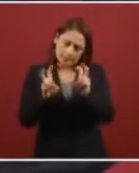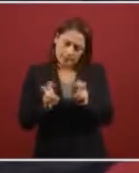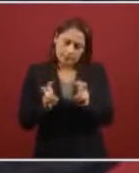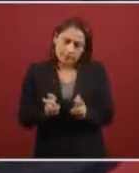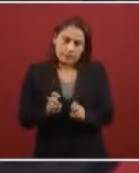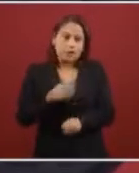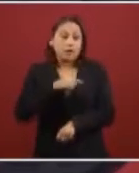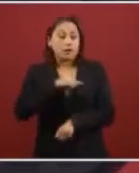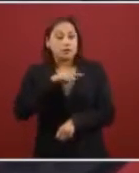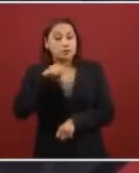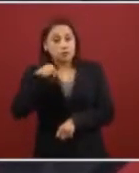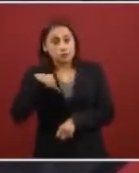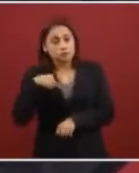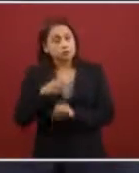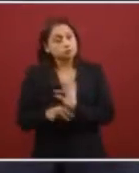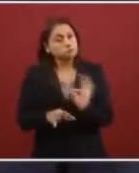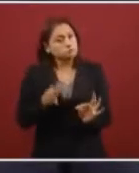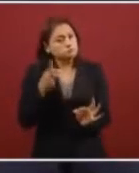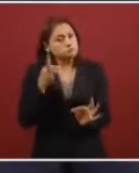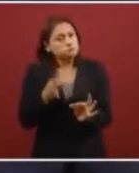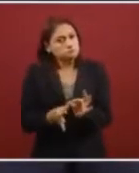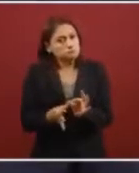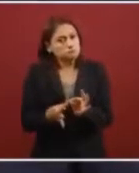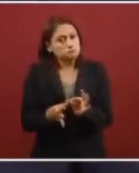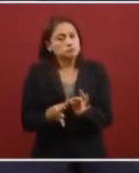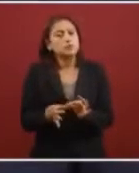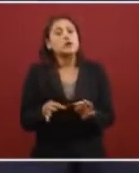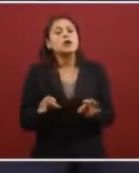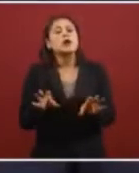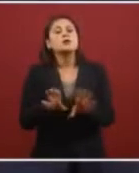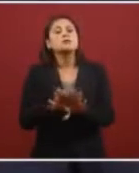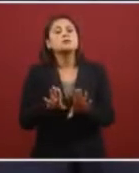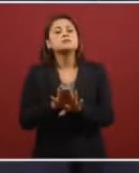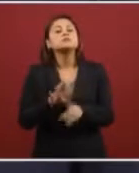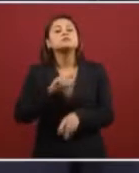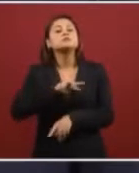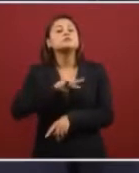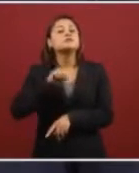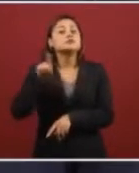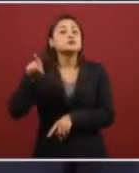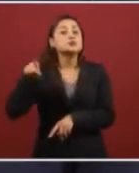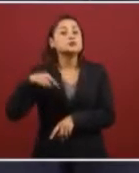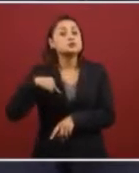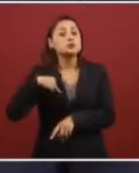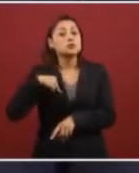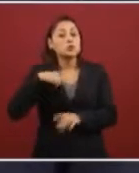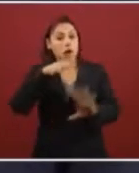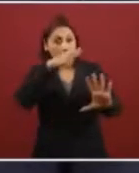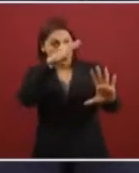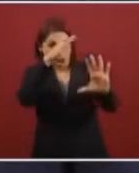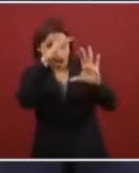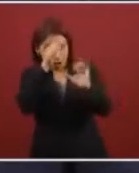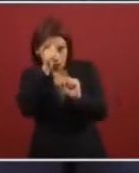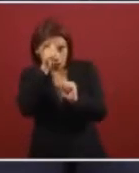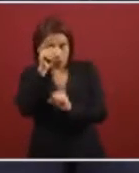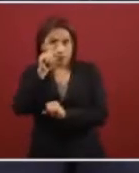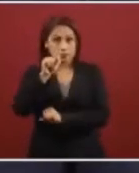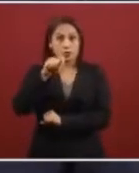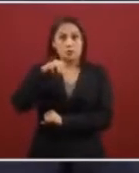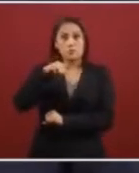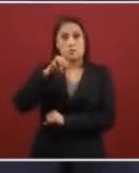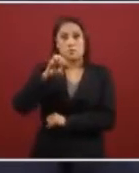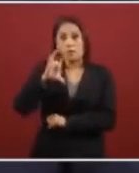compromiso with what we committed aprobar y ratificar to approve el tratado and ratify de México. The Treaty of